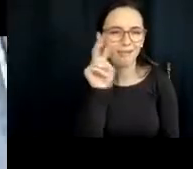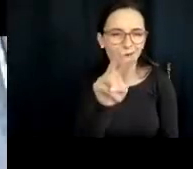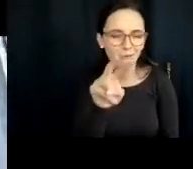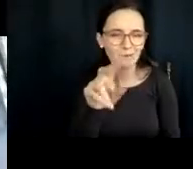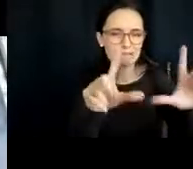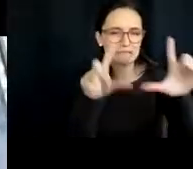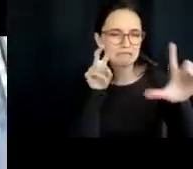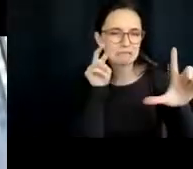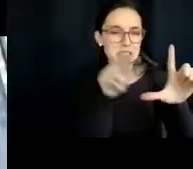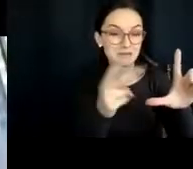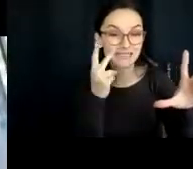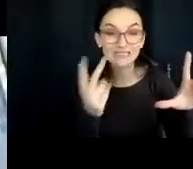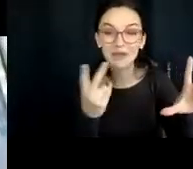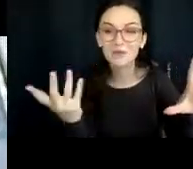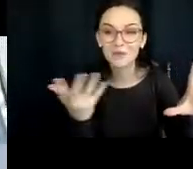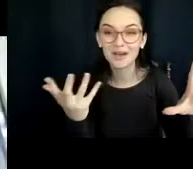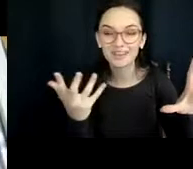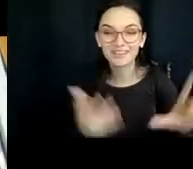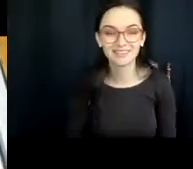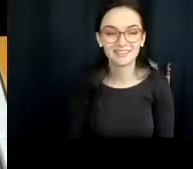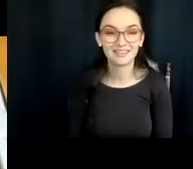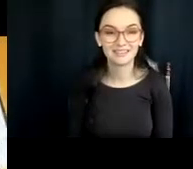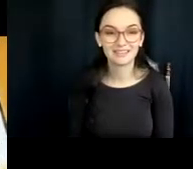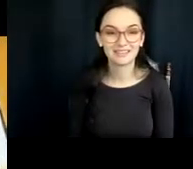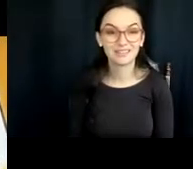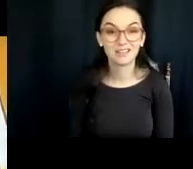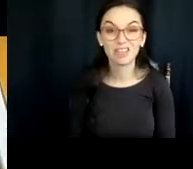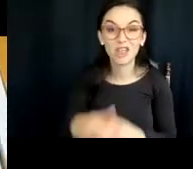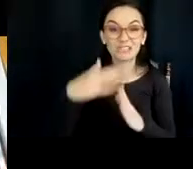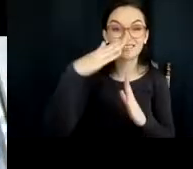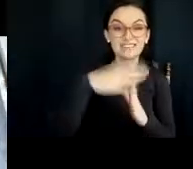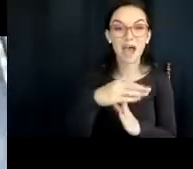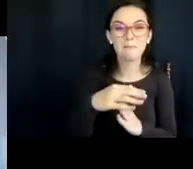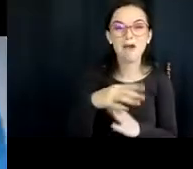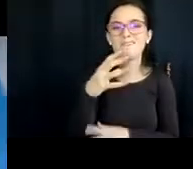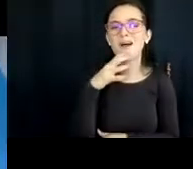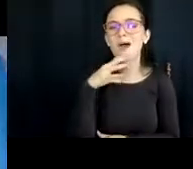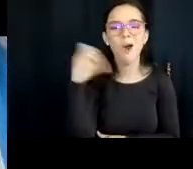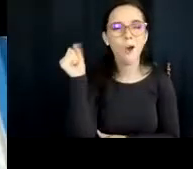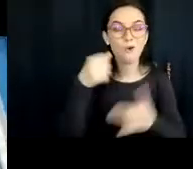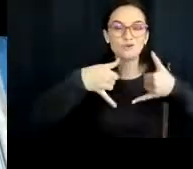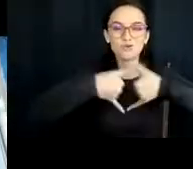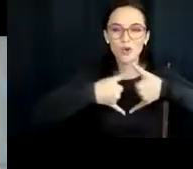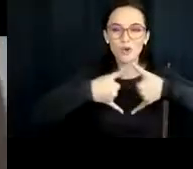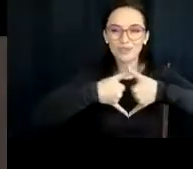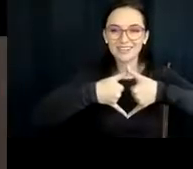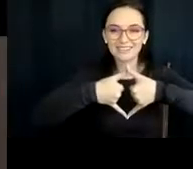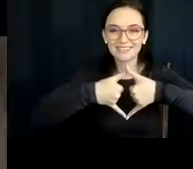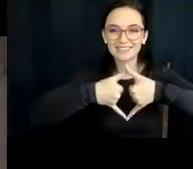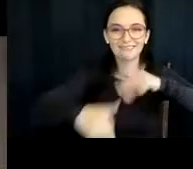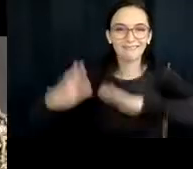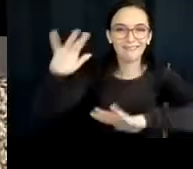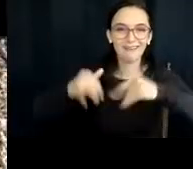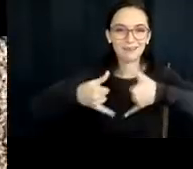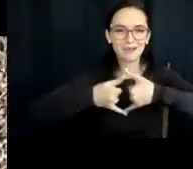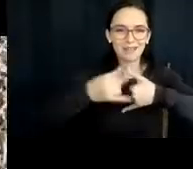tops of old trophies. Oh my gosh, really? Let's see if I can zoom in a little bit closer, you